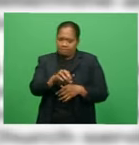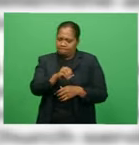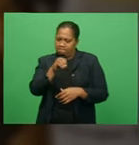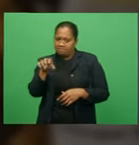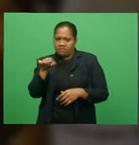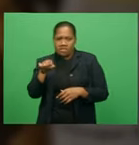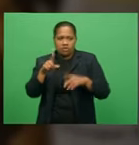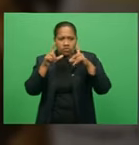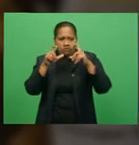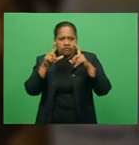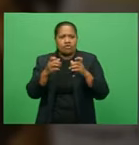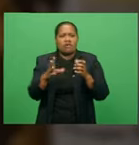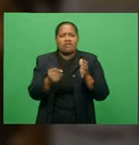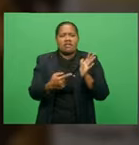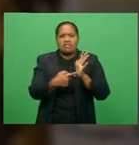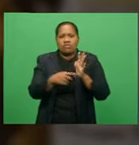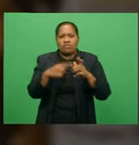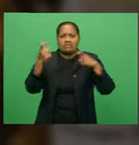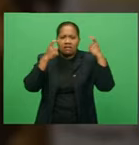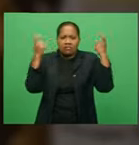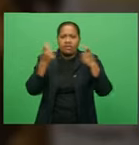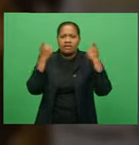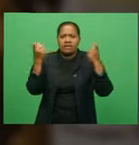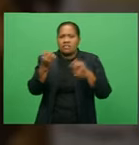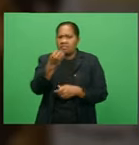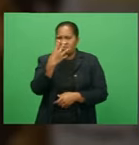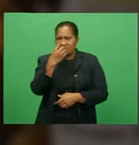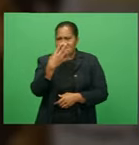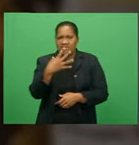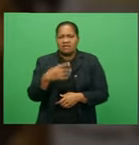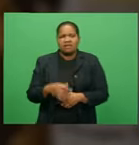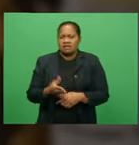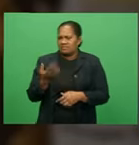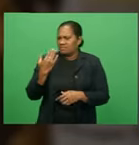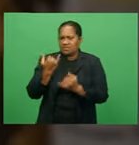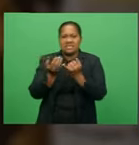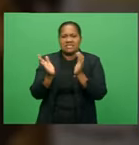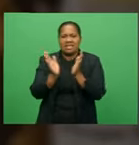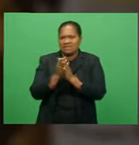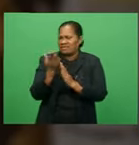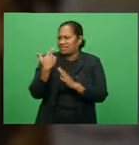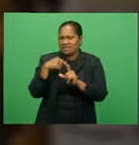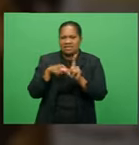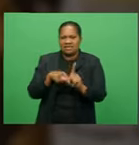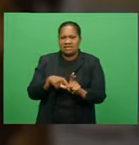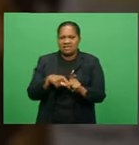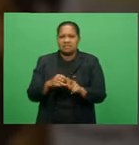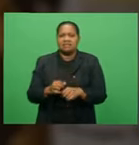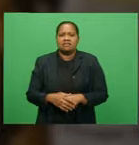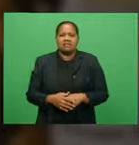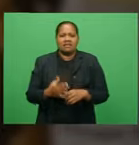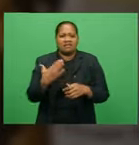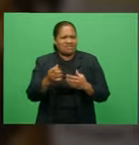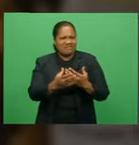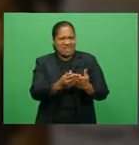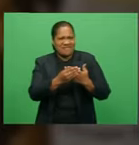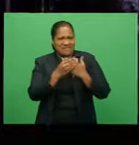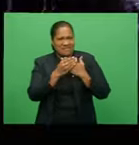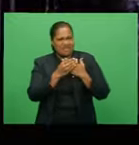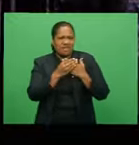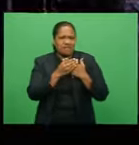of Tambuya celebrating at the Hong Kong 7 some years back on a Sunday and indulging in a partying atmosphere has seen